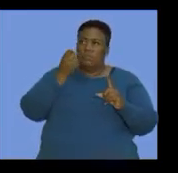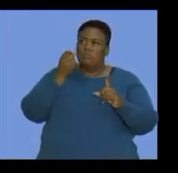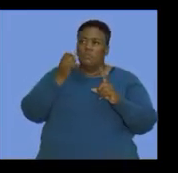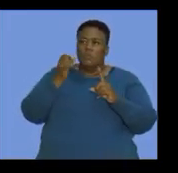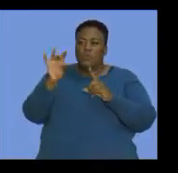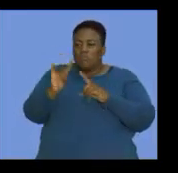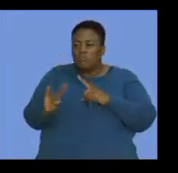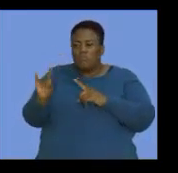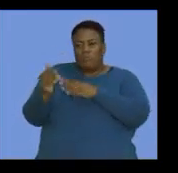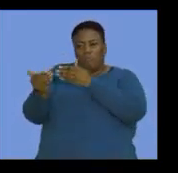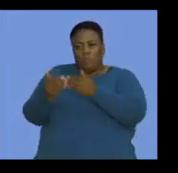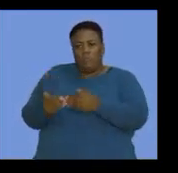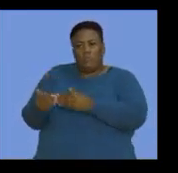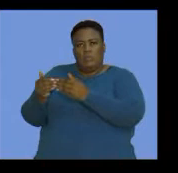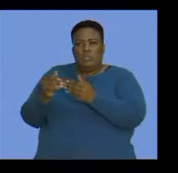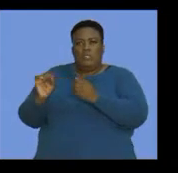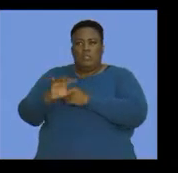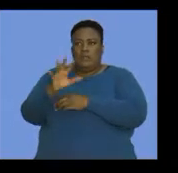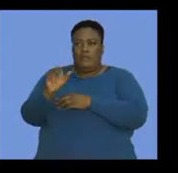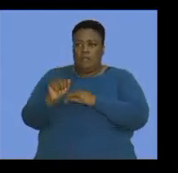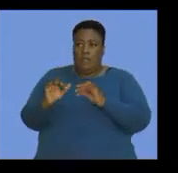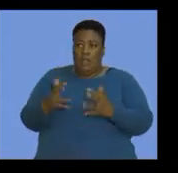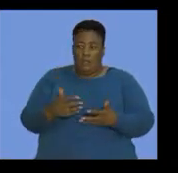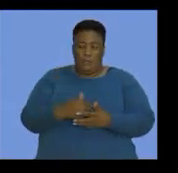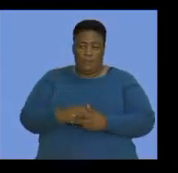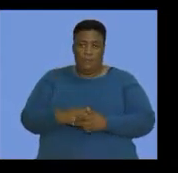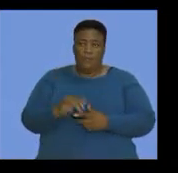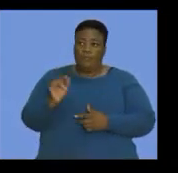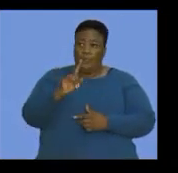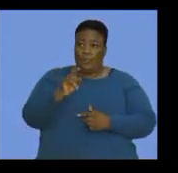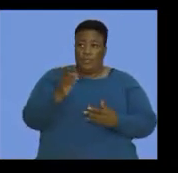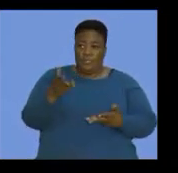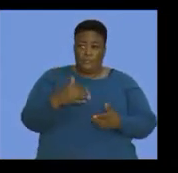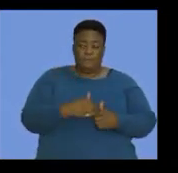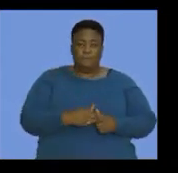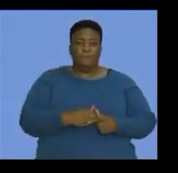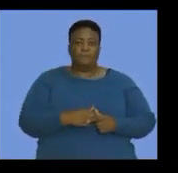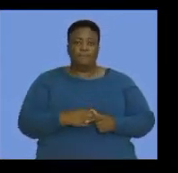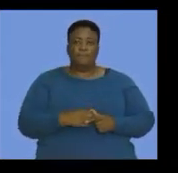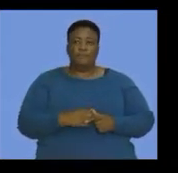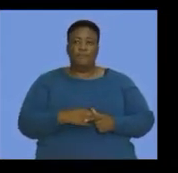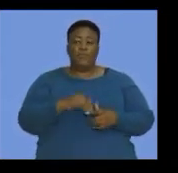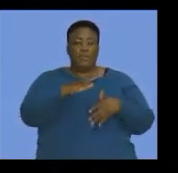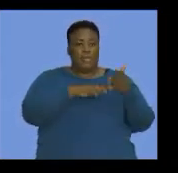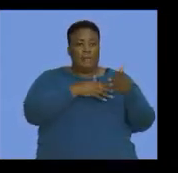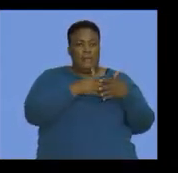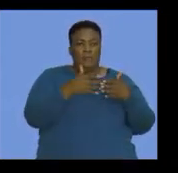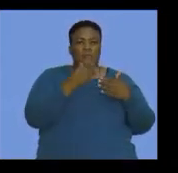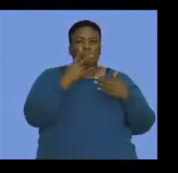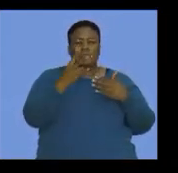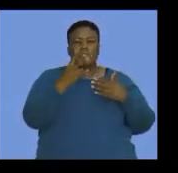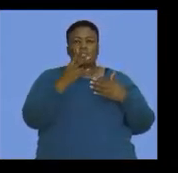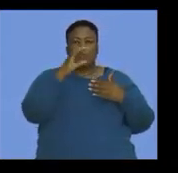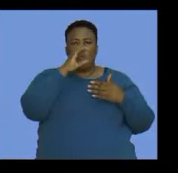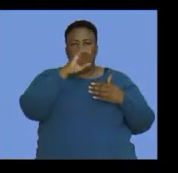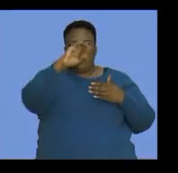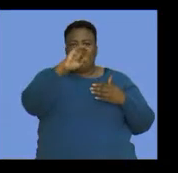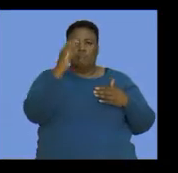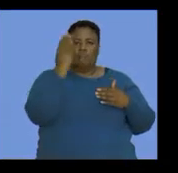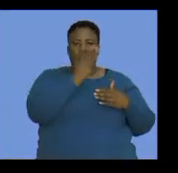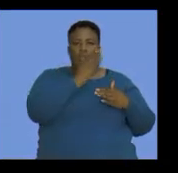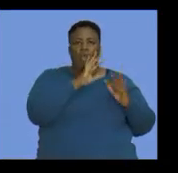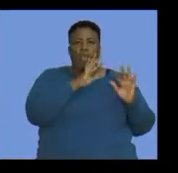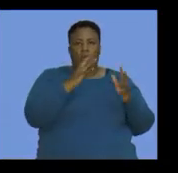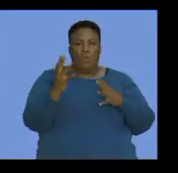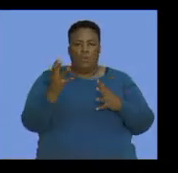study the table showing a summary of the rhino poaching incidents in South Africa from 2006 to 2010. And